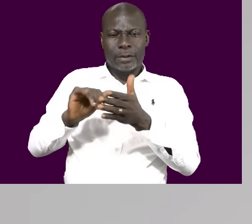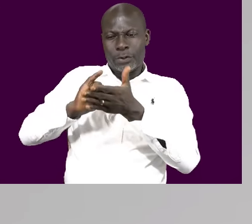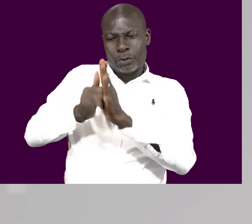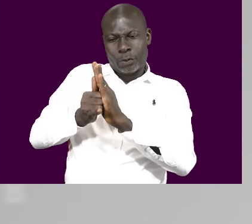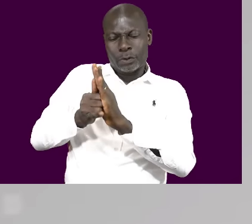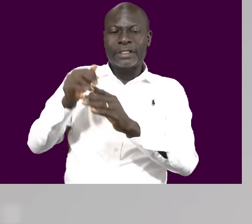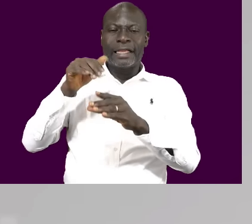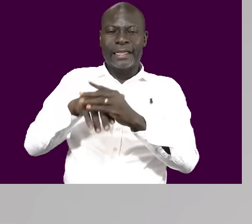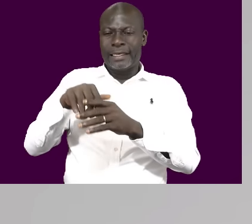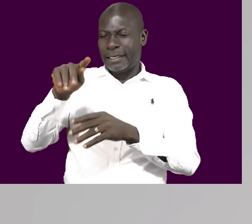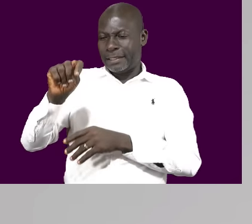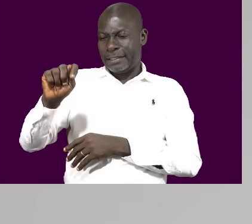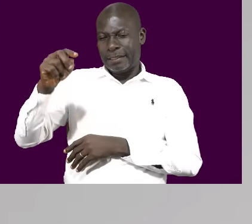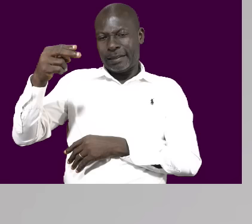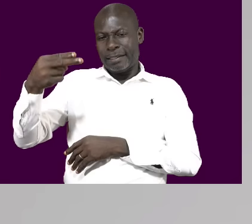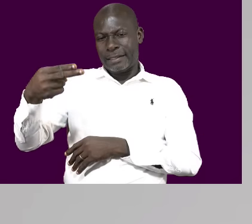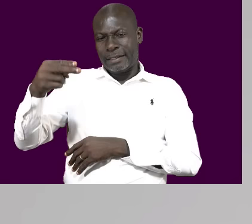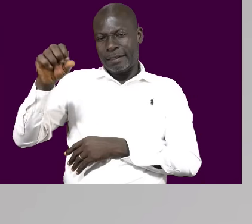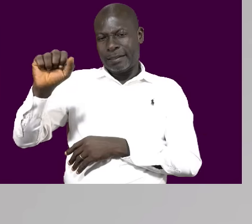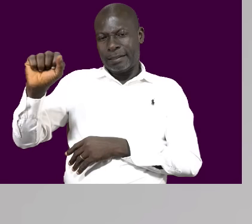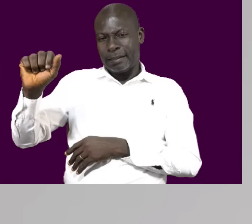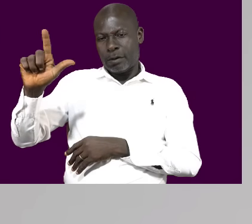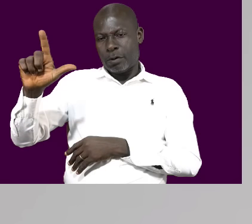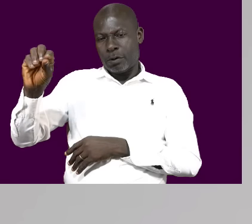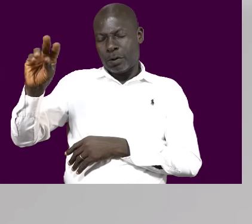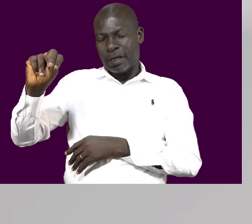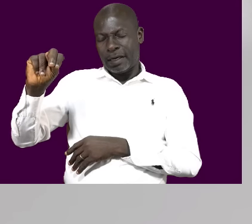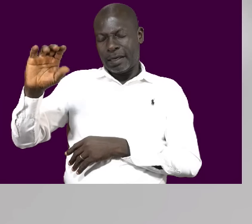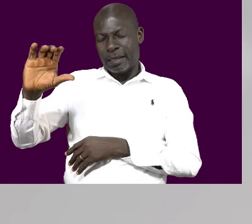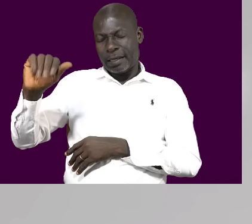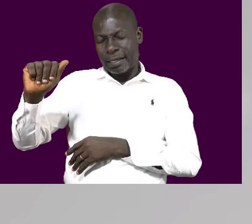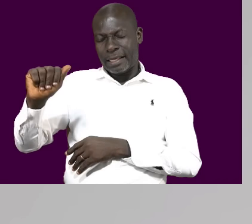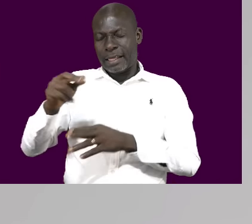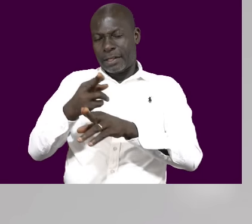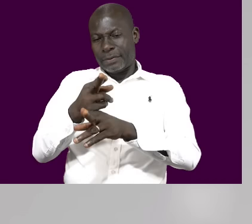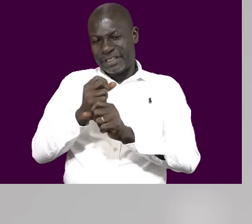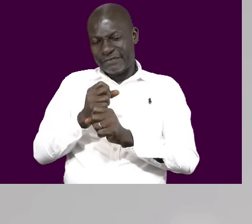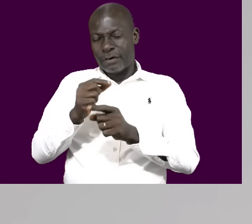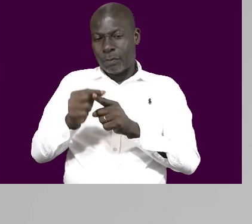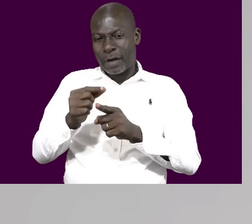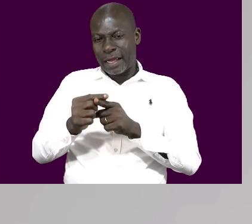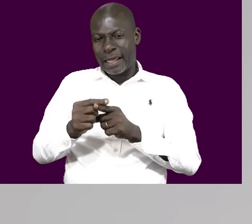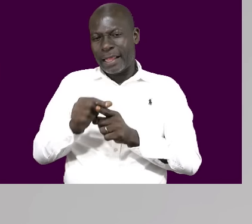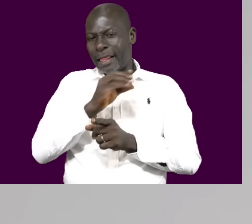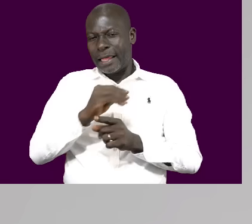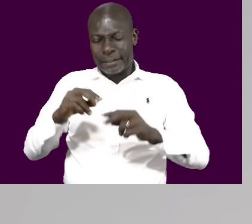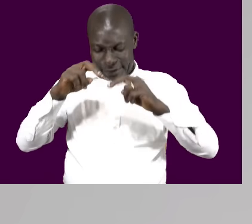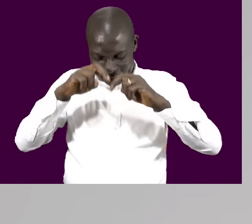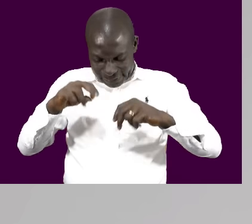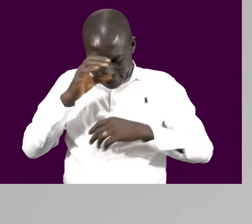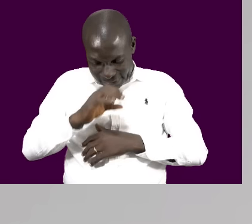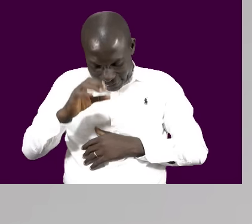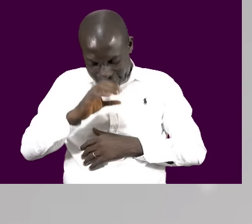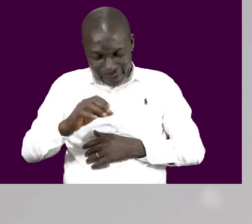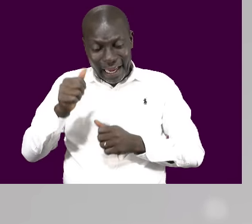Thessalonica. In that they received the word with all readiness and searched the scriptures daily to